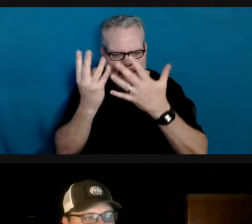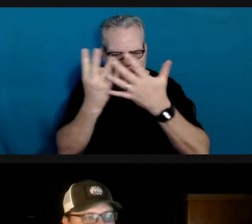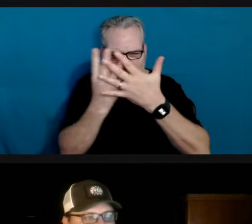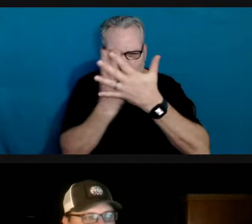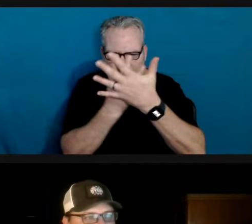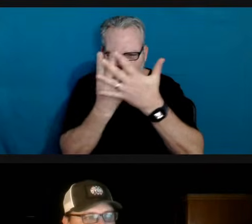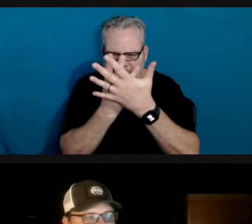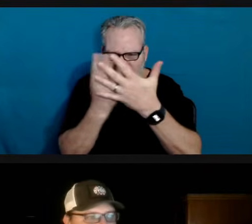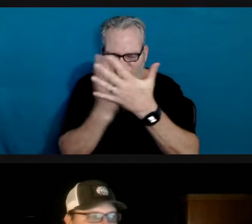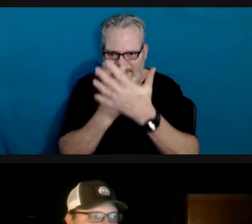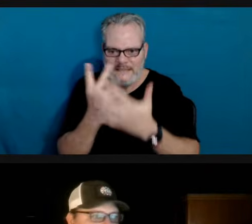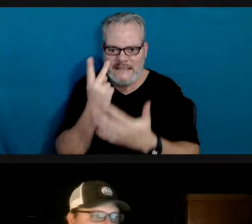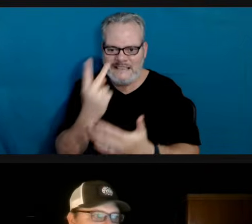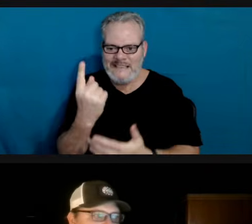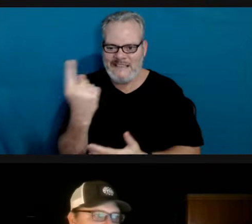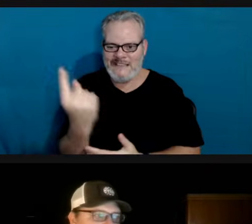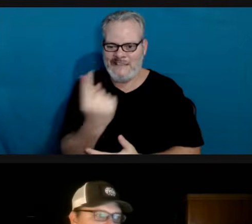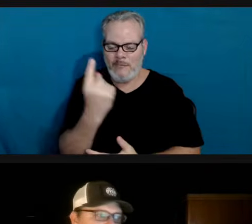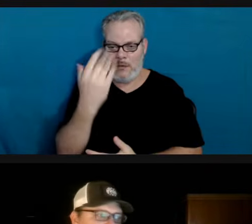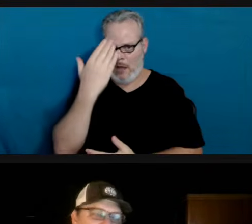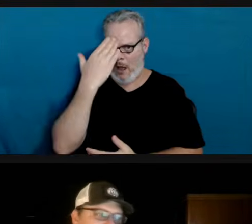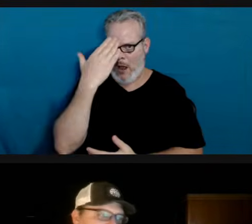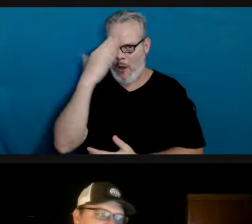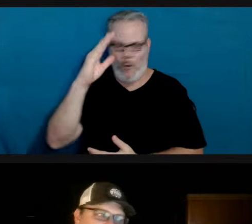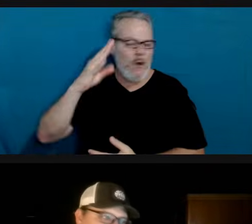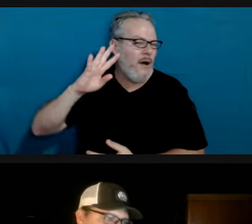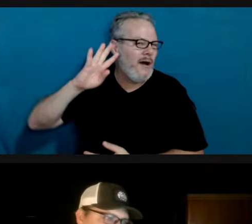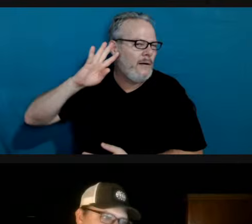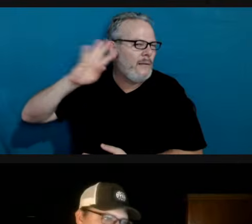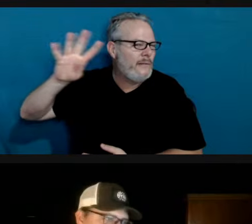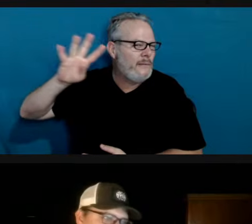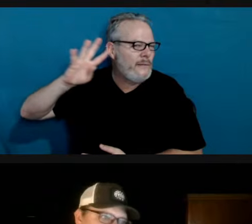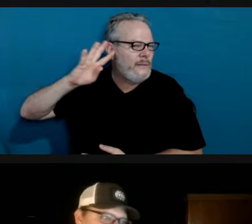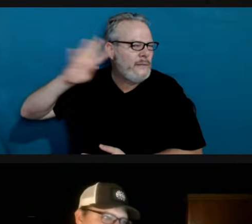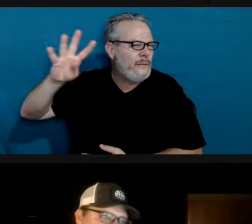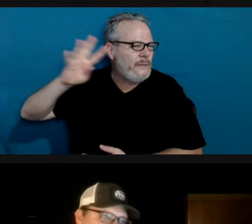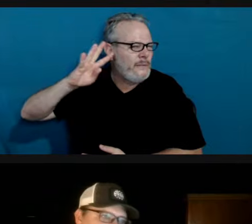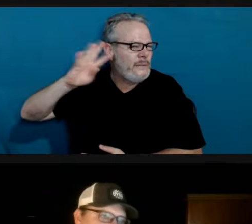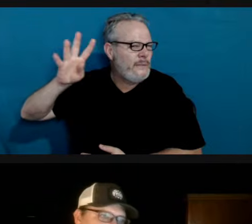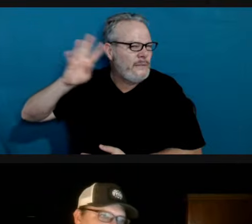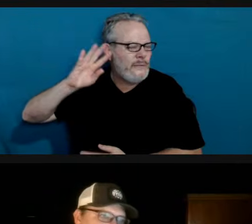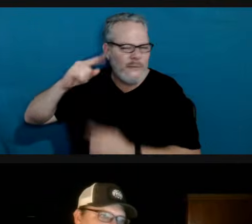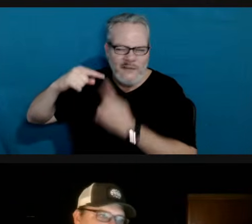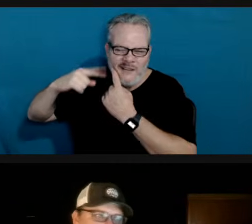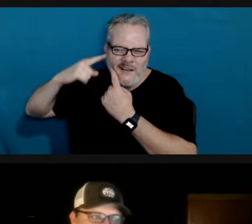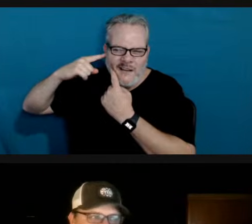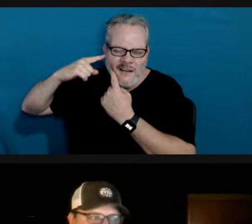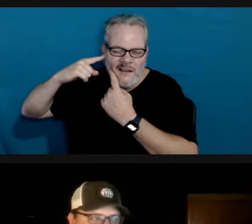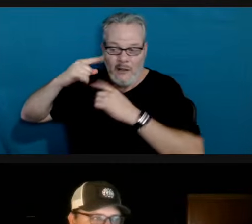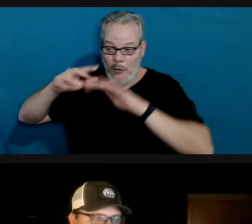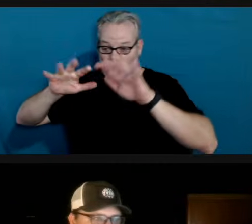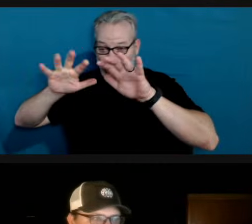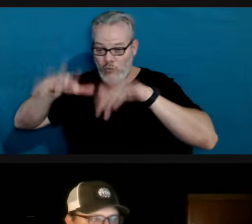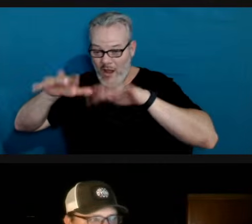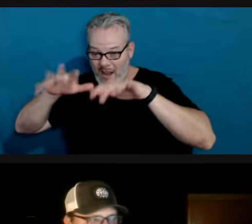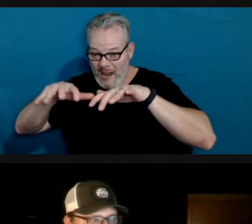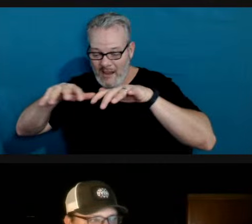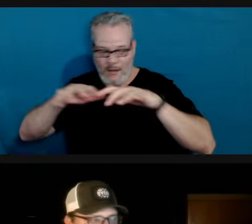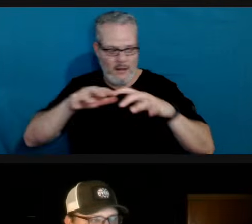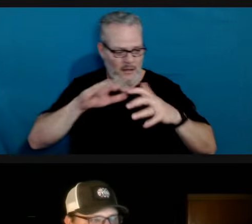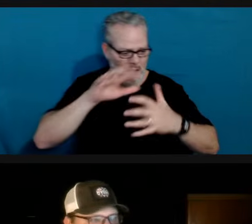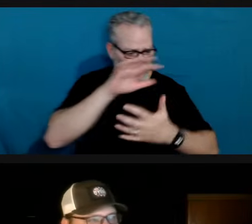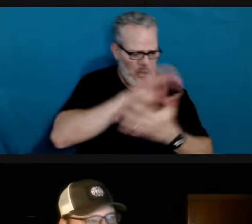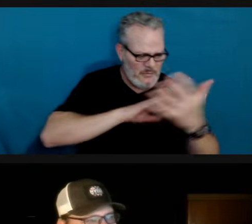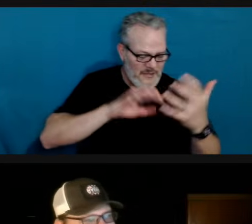of audio is actually the hissing, the rain, the combination. It's pretty interesting. Snakes. No, snakes.